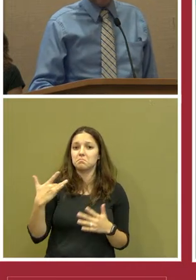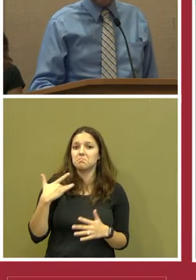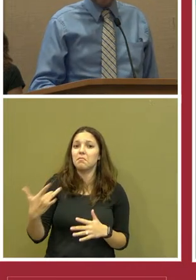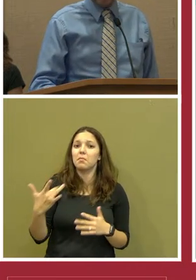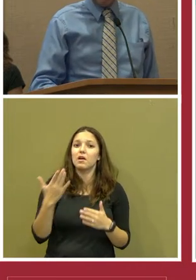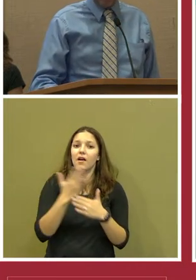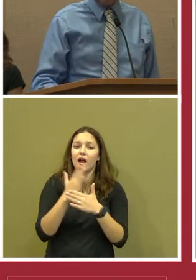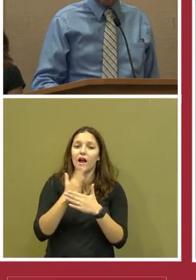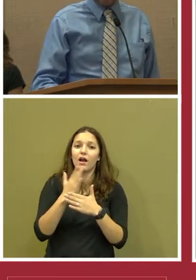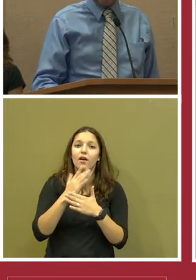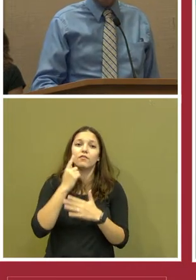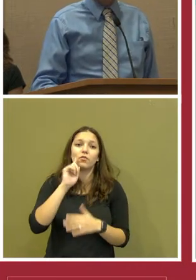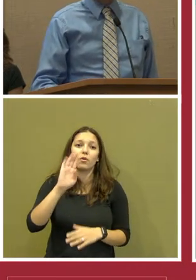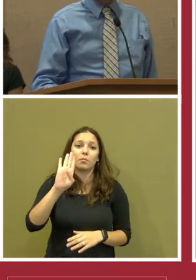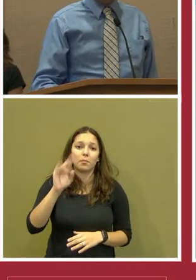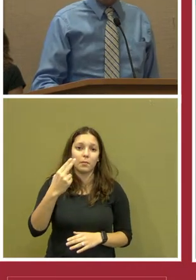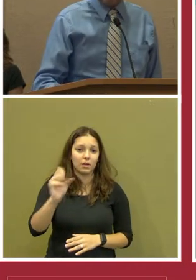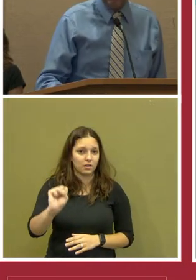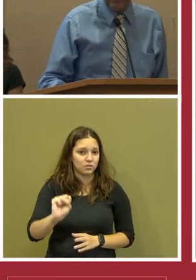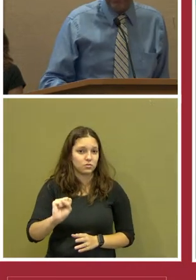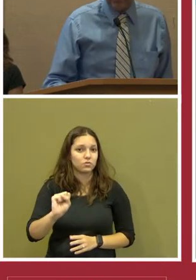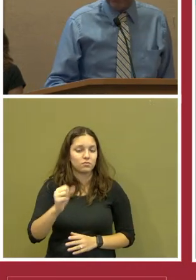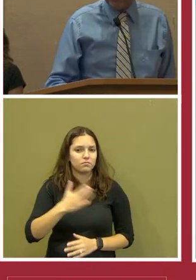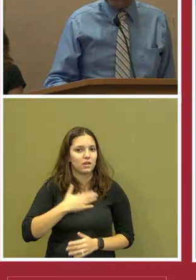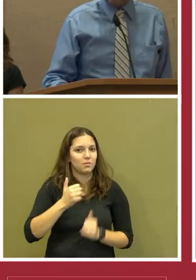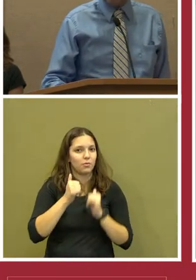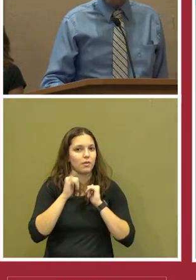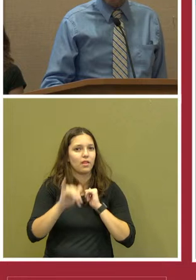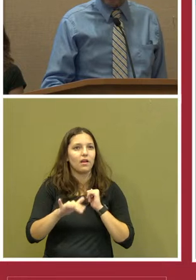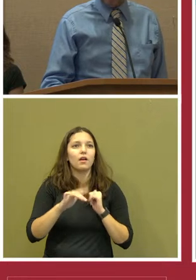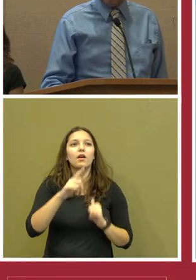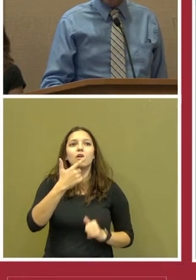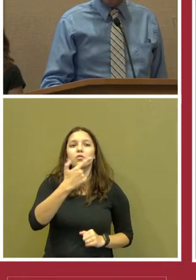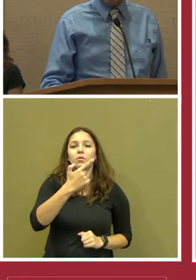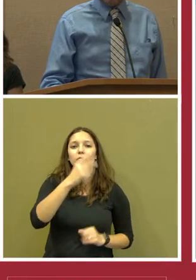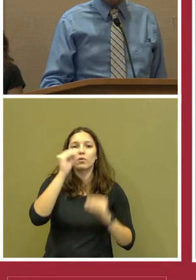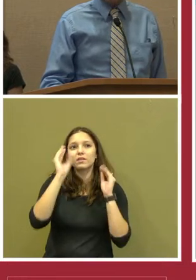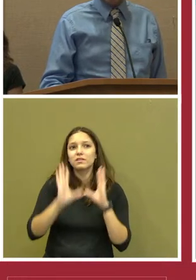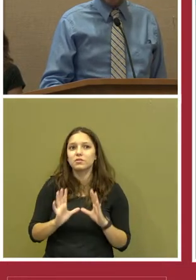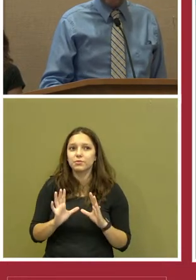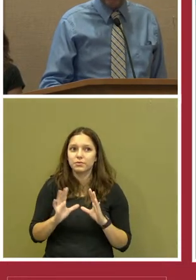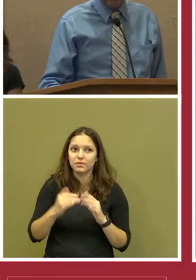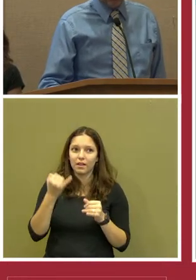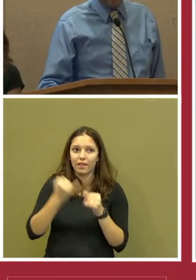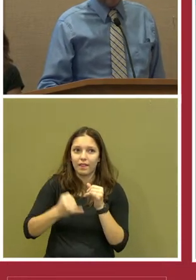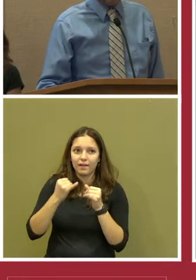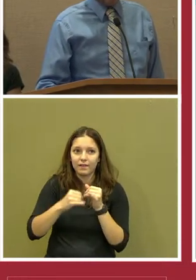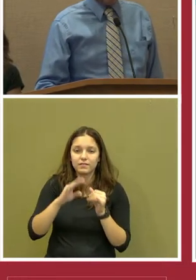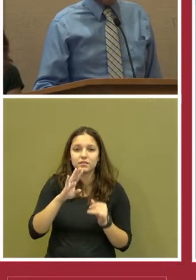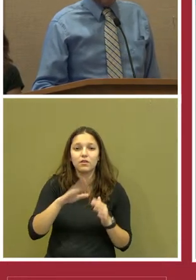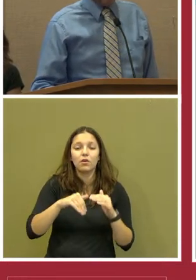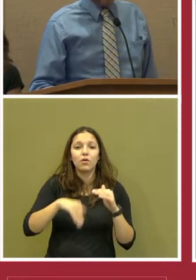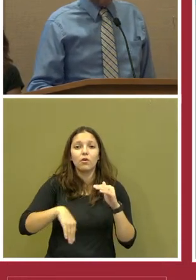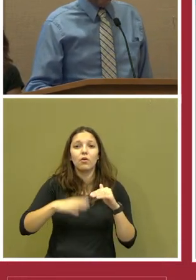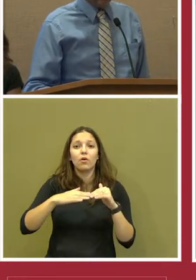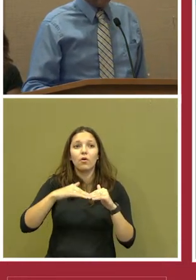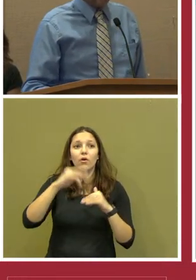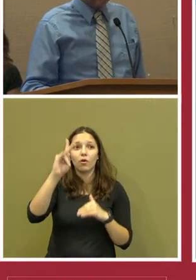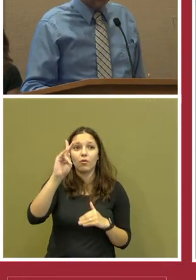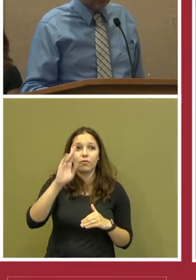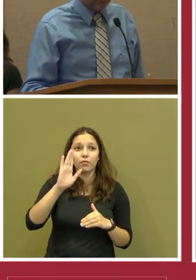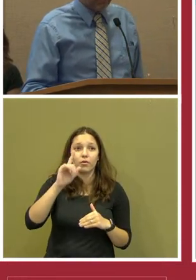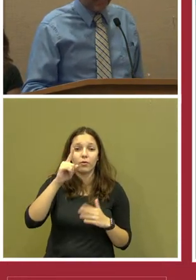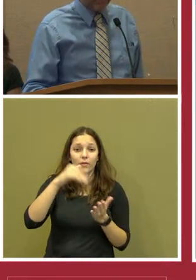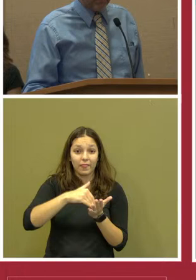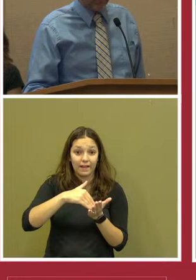Bend High School. We're pretty happy with that. As you can see, 21 teachers, and then that last statistic, over 1,000 seats. And those are